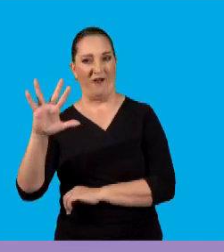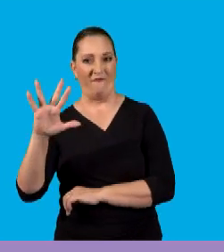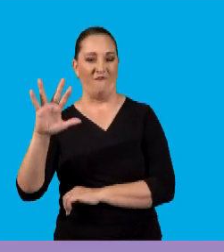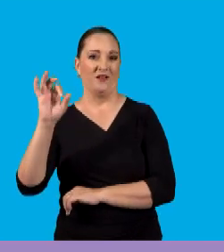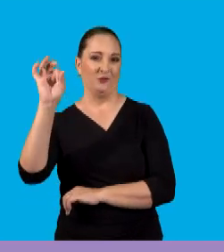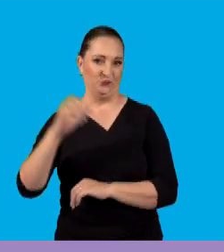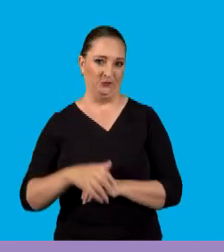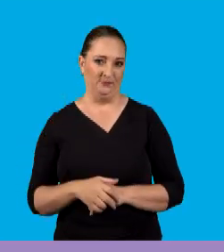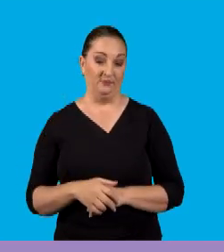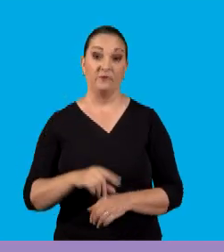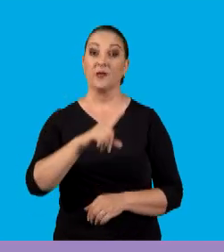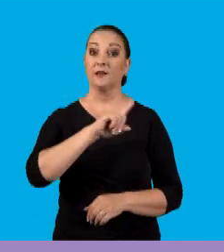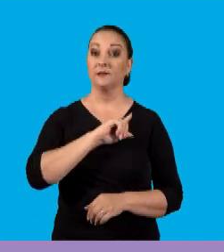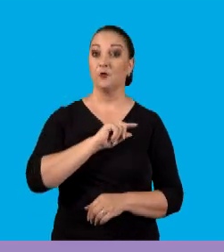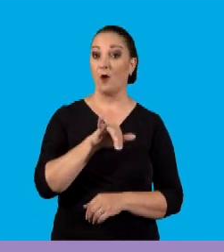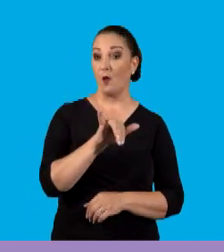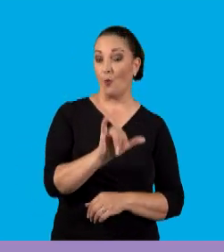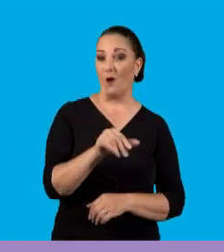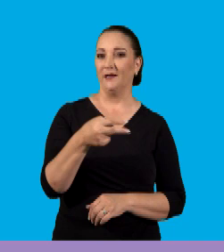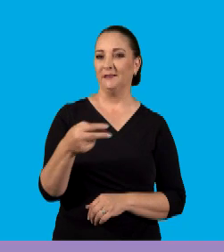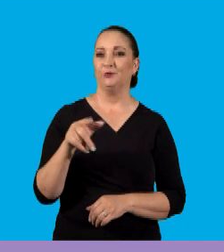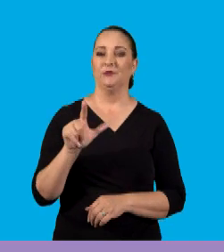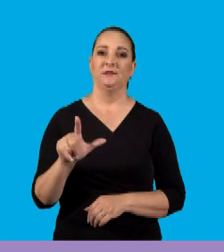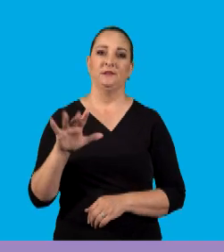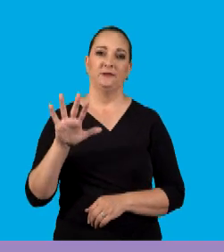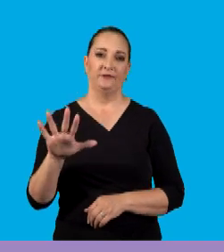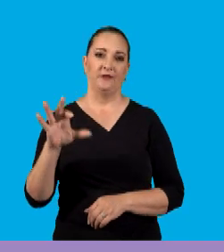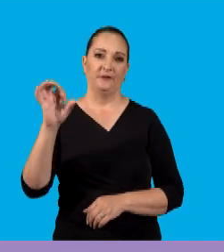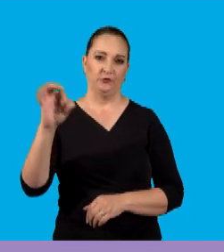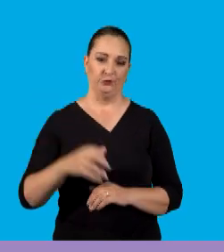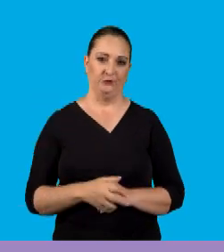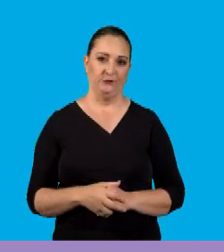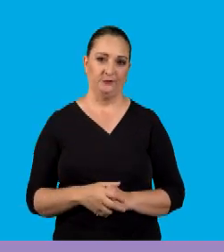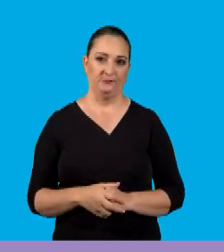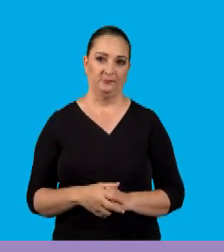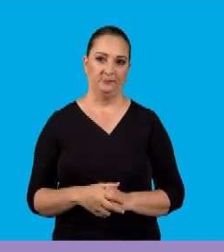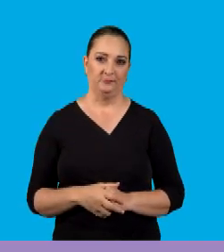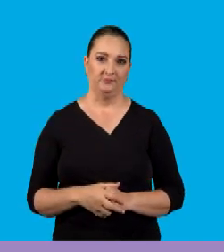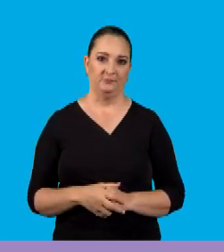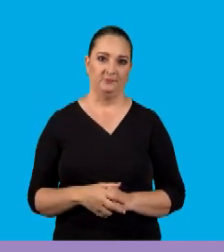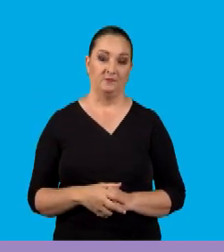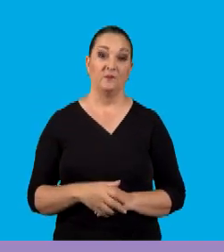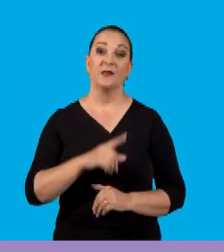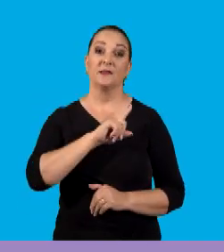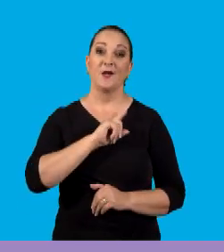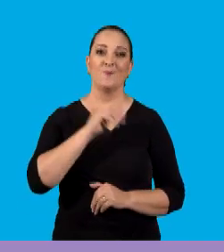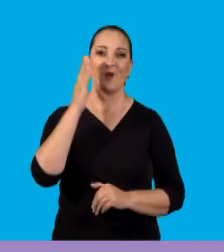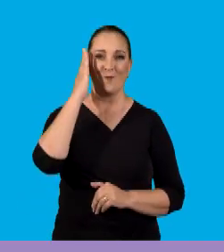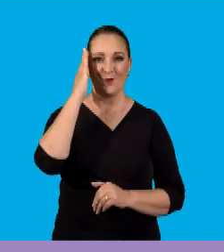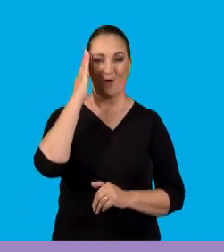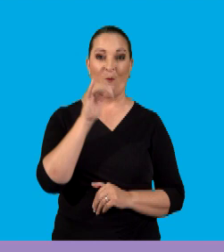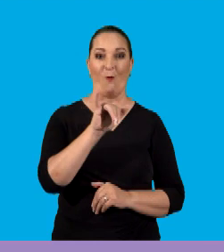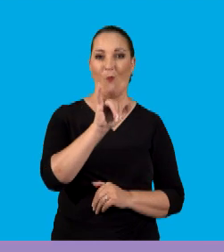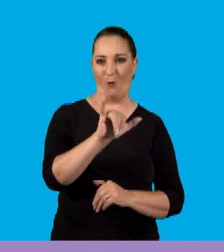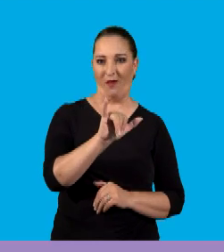105 degrees. And therefore, angle Y equals to 75 degrees. So that's our value for